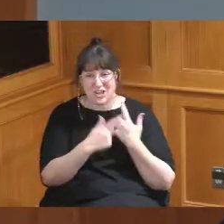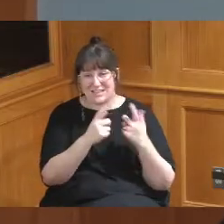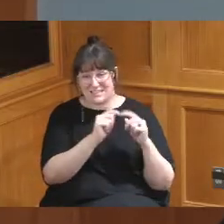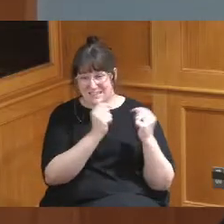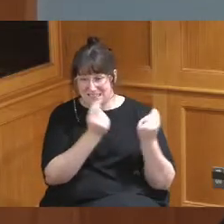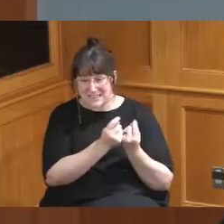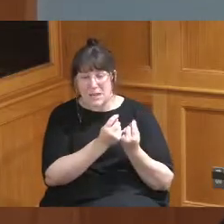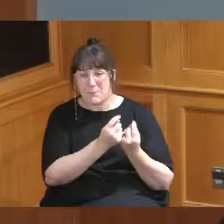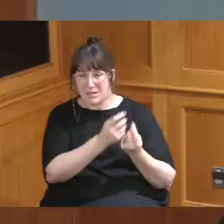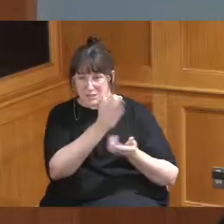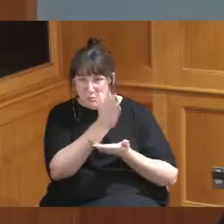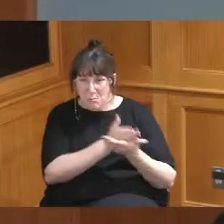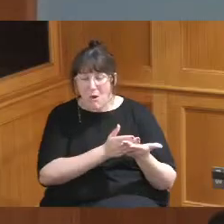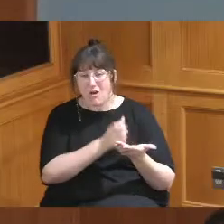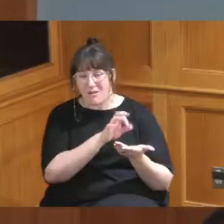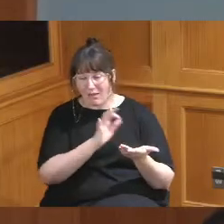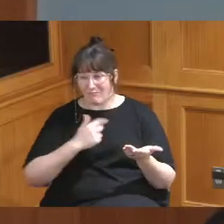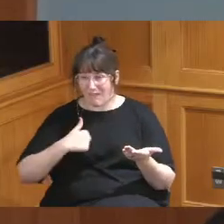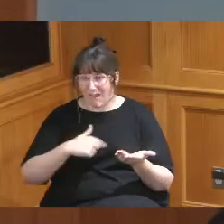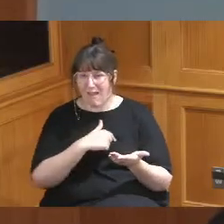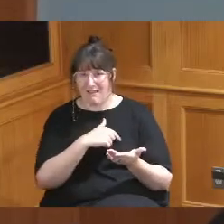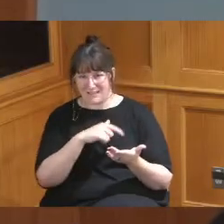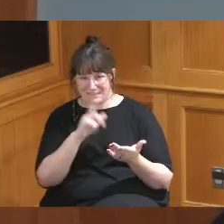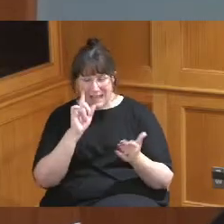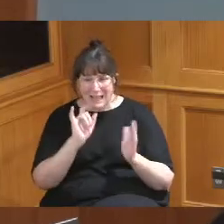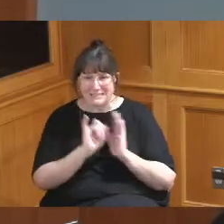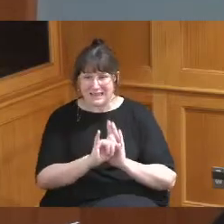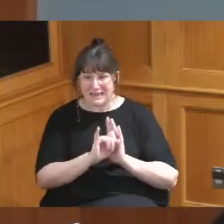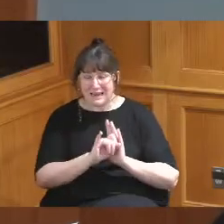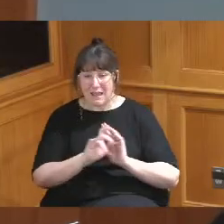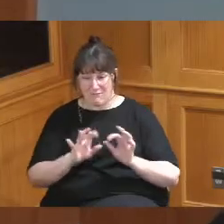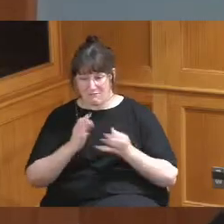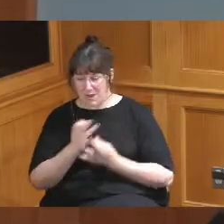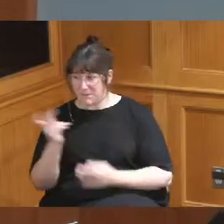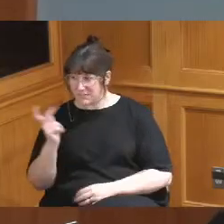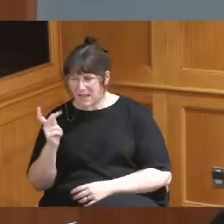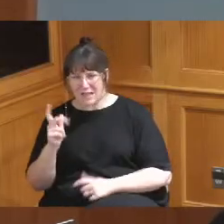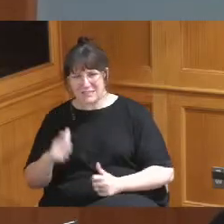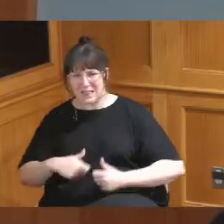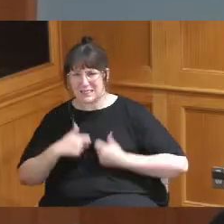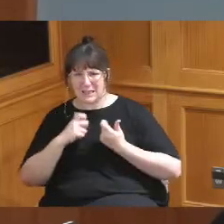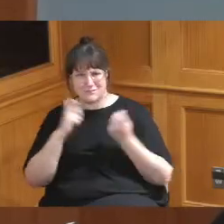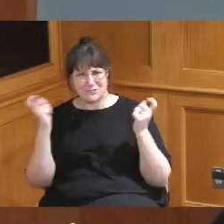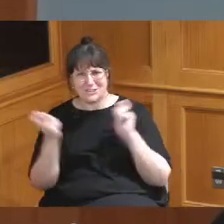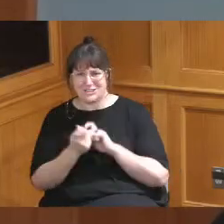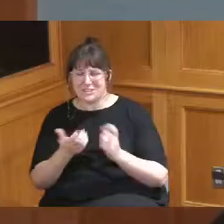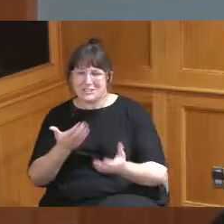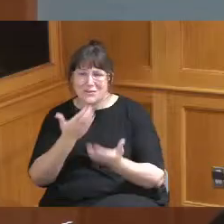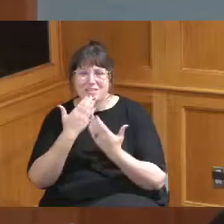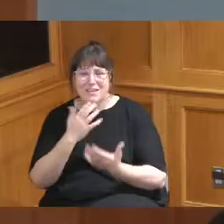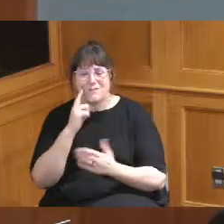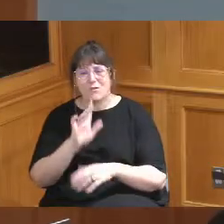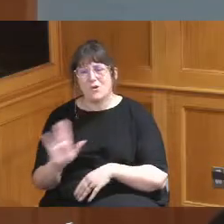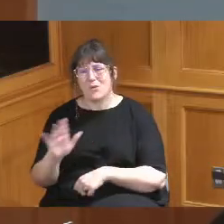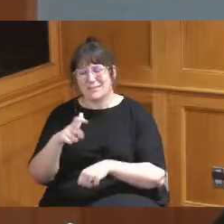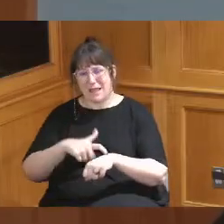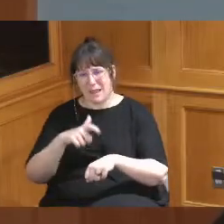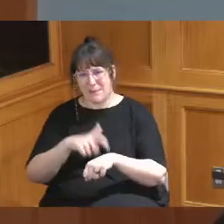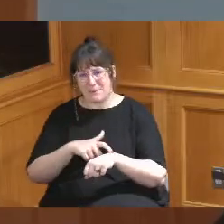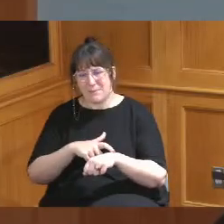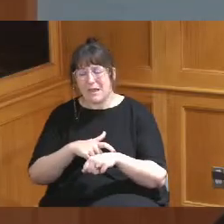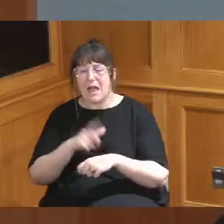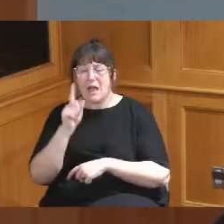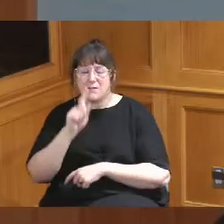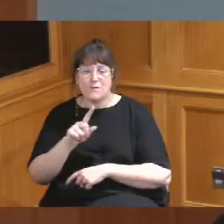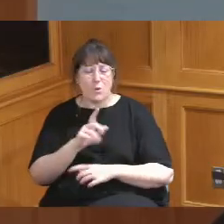city's identity, and for families like ours, they've been life-changing. Thank you again for your time and for making the Bengals stay